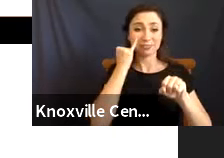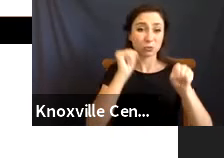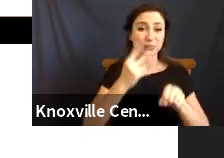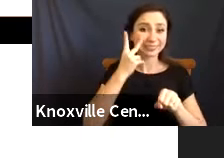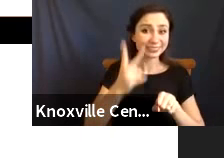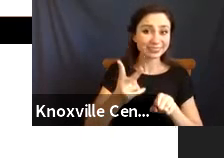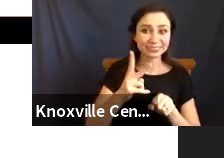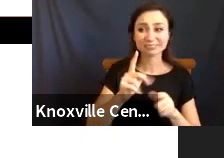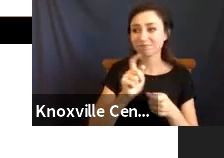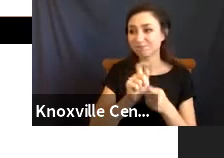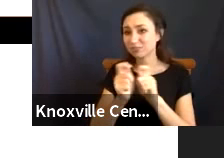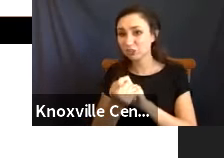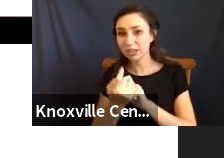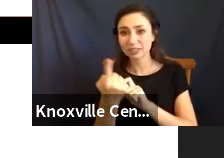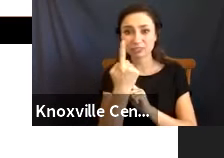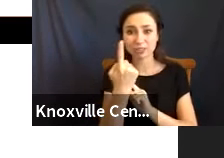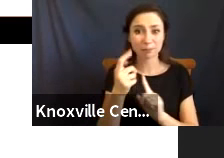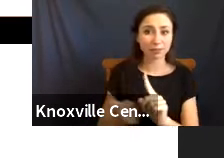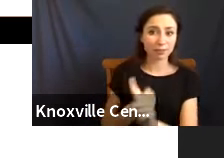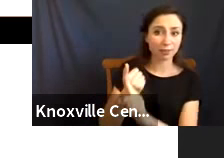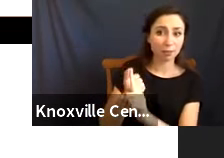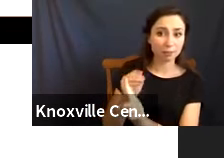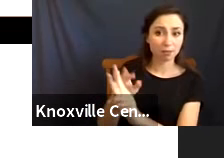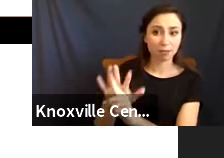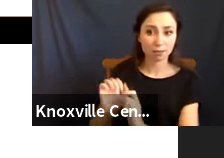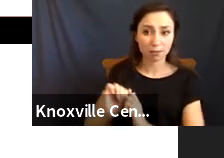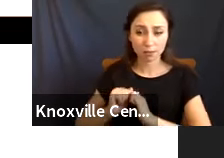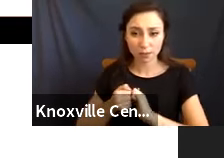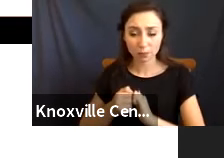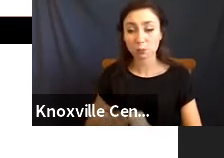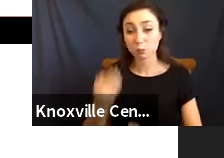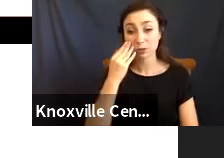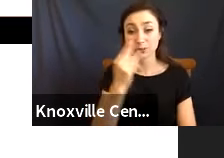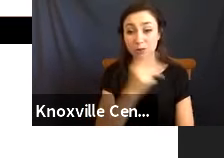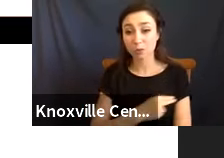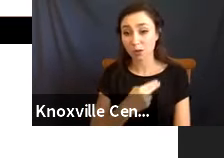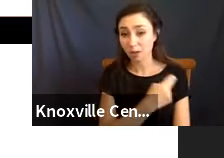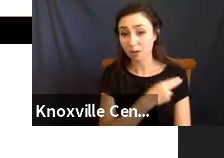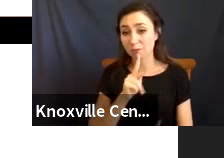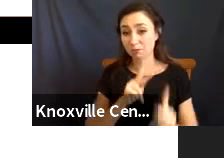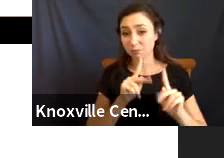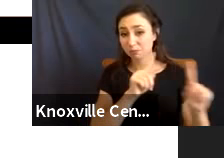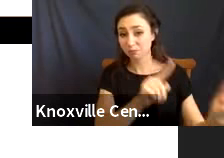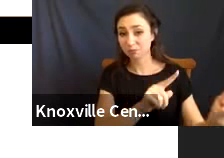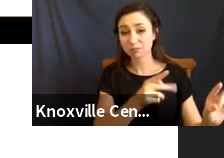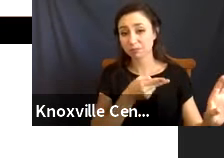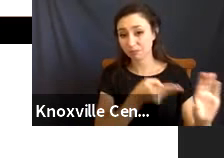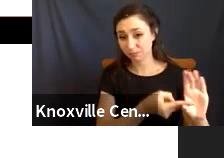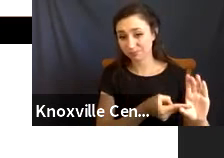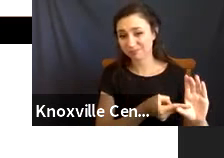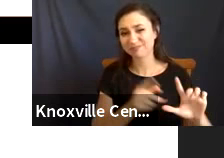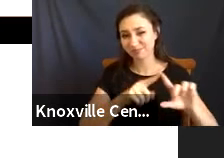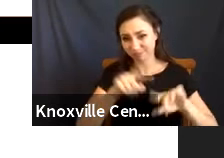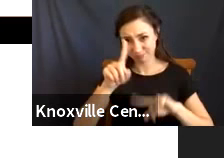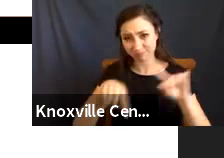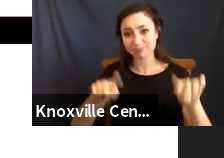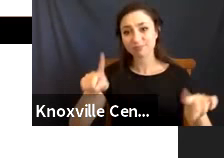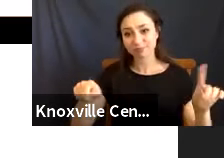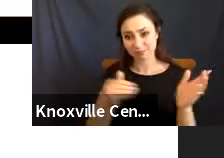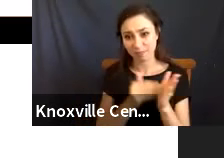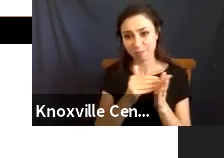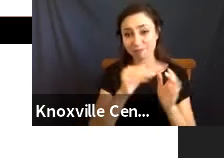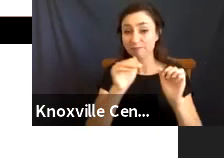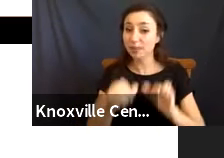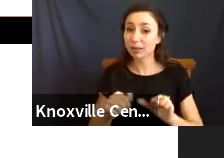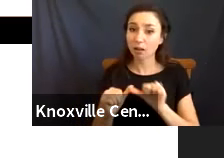on something that happened. We also know that hospitalizations are quite variable, but they can be longer,